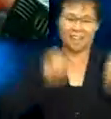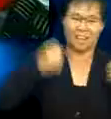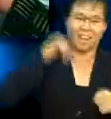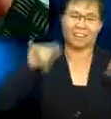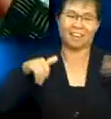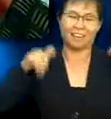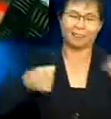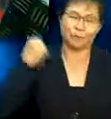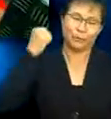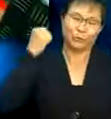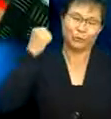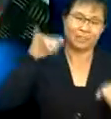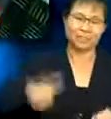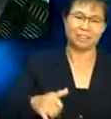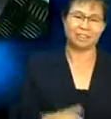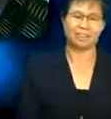yay! Woo!